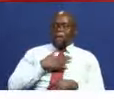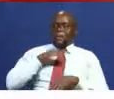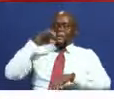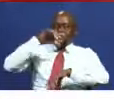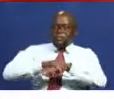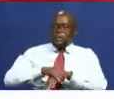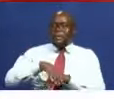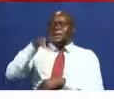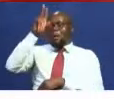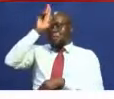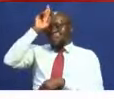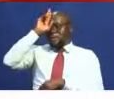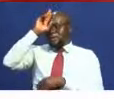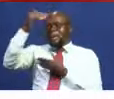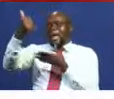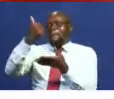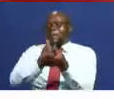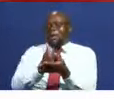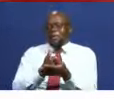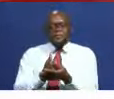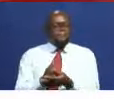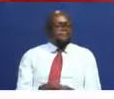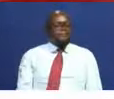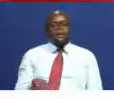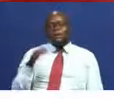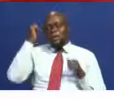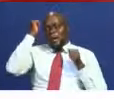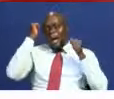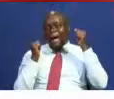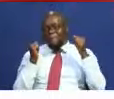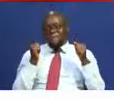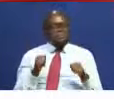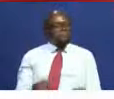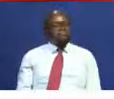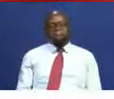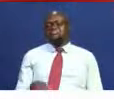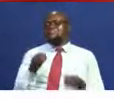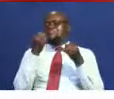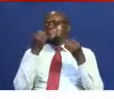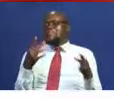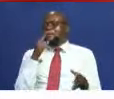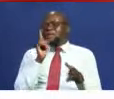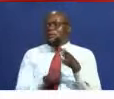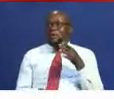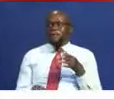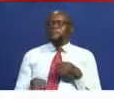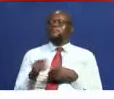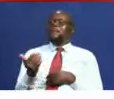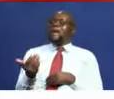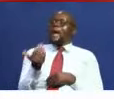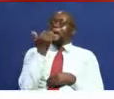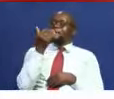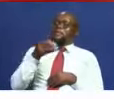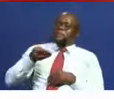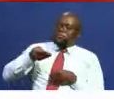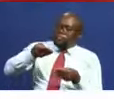get police jobs and army jobs. I've heard many of them saying that they've been asked